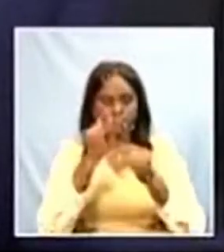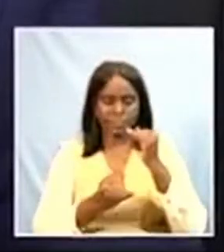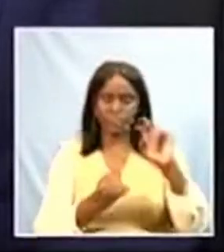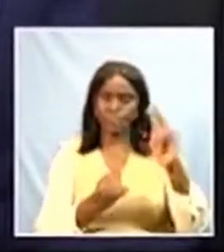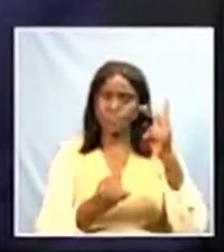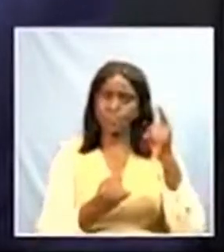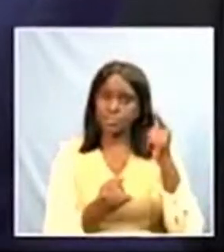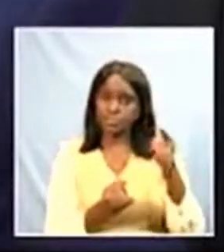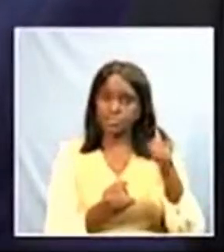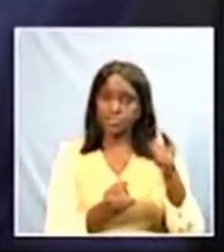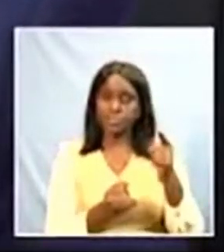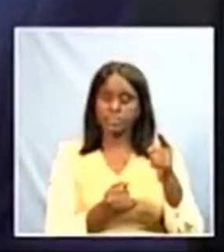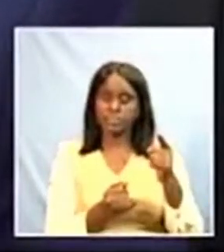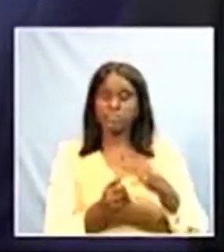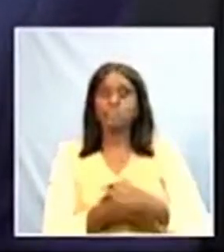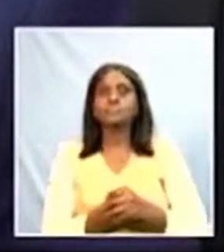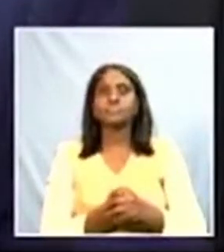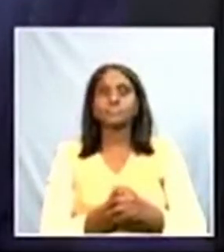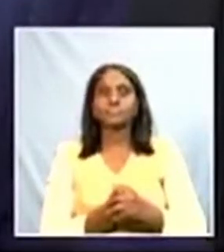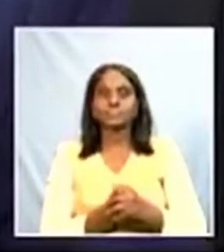one is